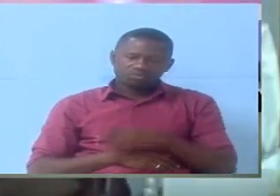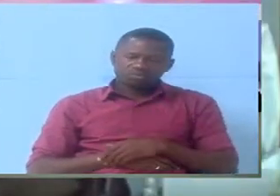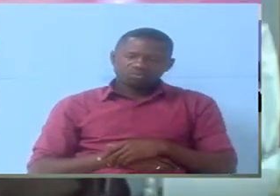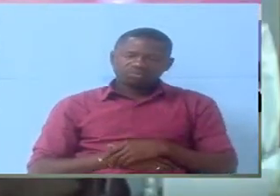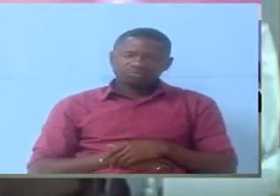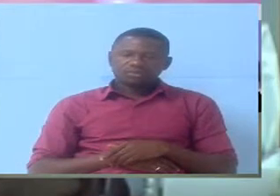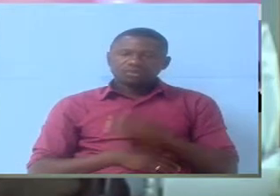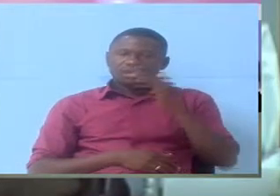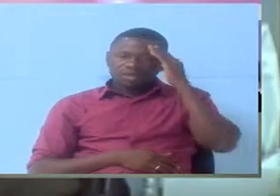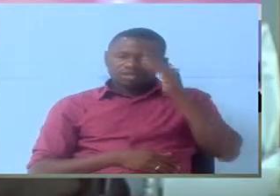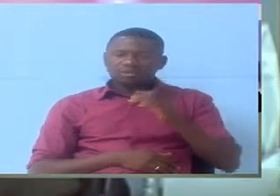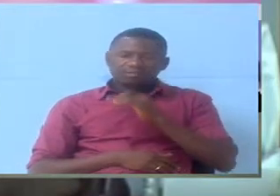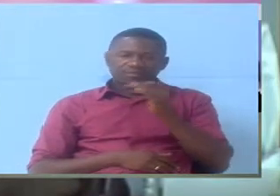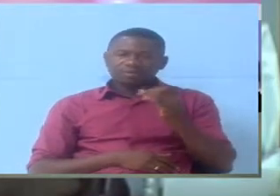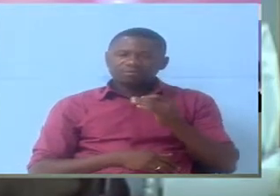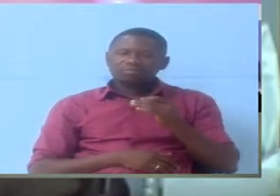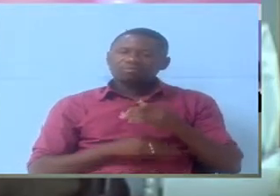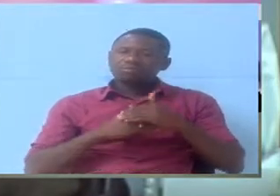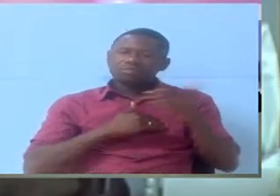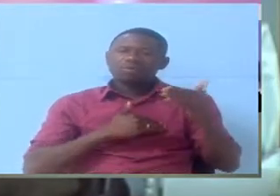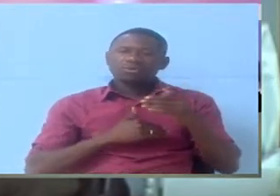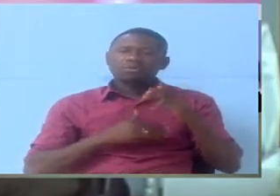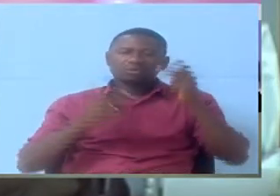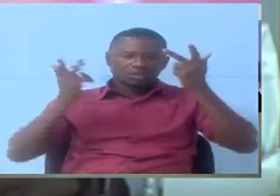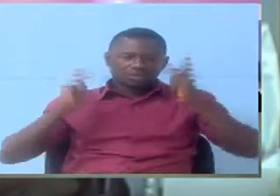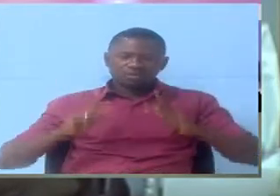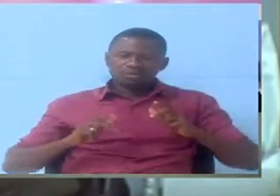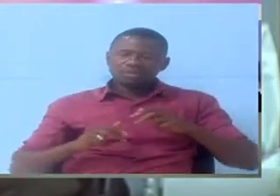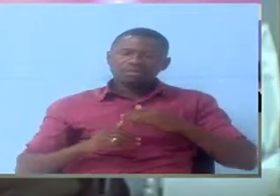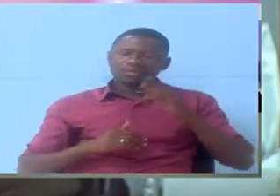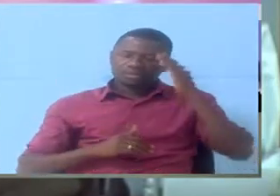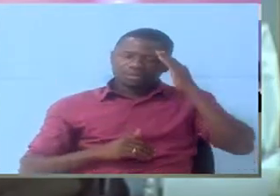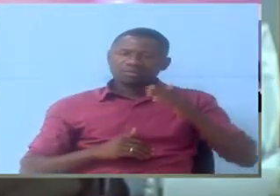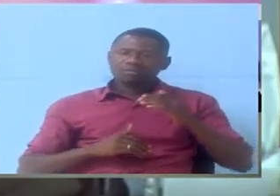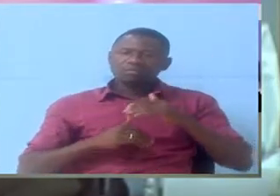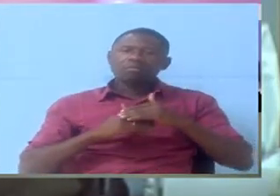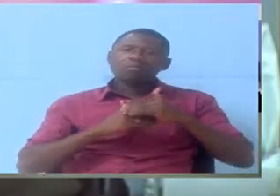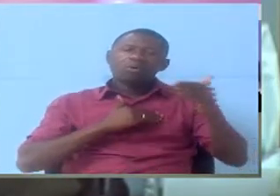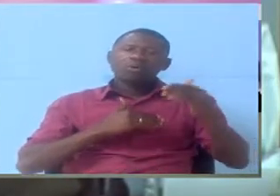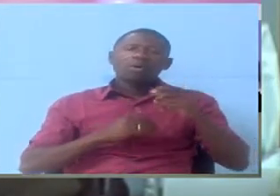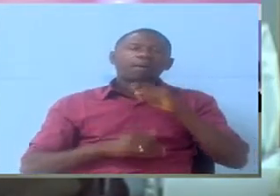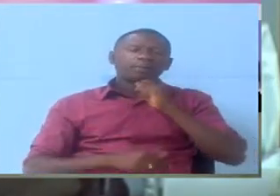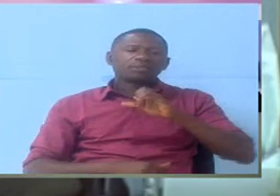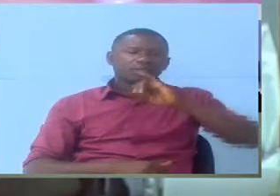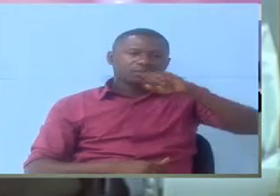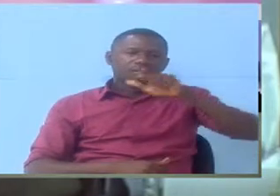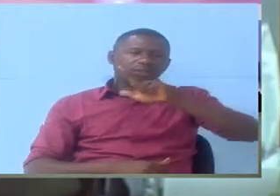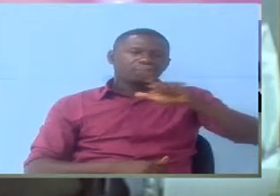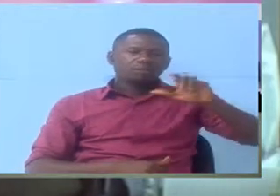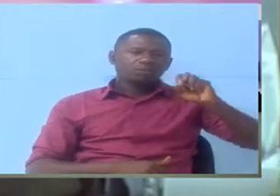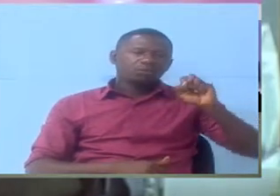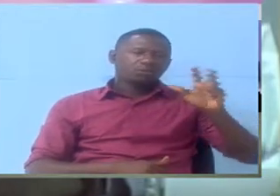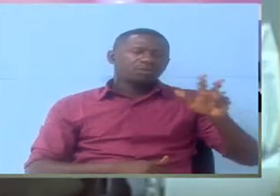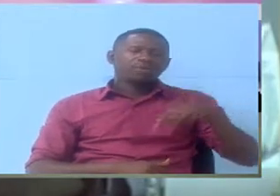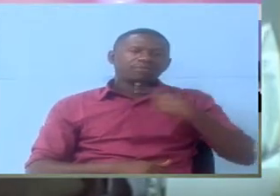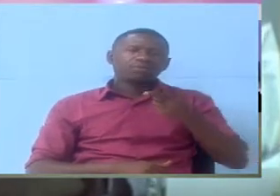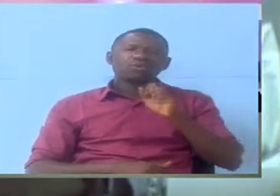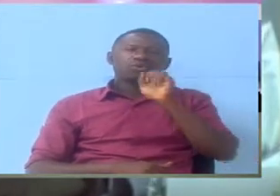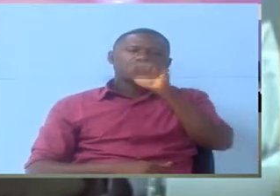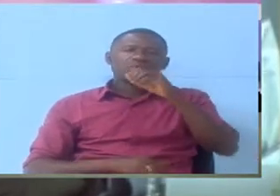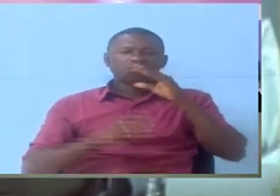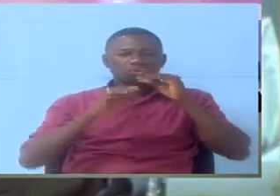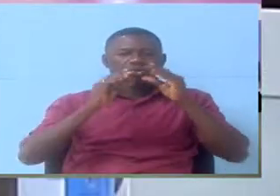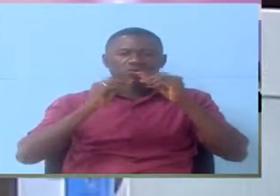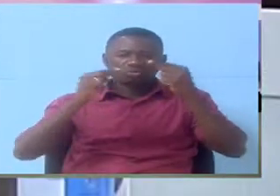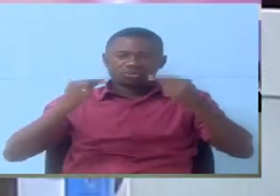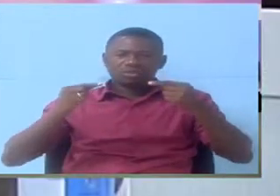Thank you very much, my counsel, and thank you very much, Mr. Jallow, for your testimony. Baraka baake counsel, baraka baake Mr. Jallow,